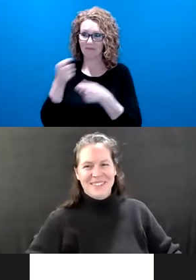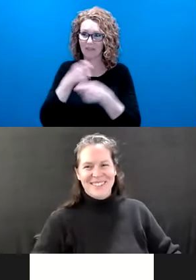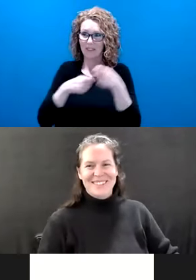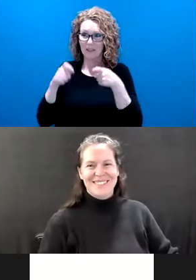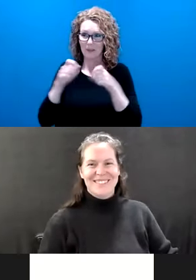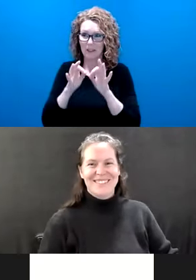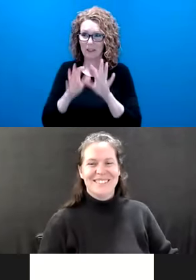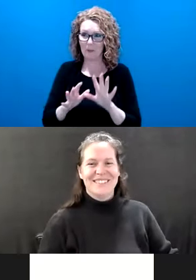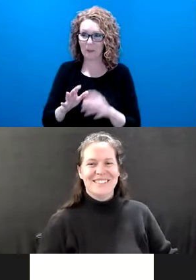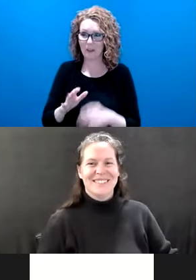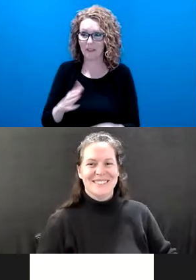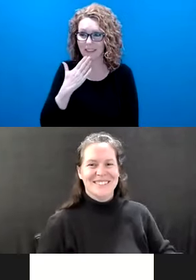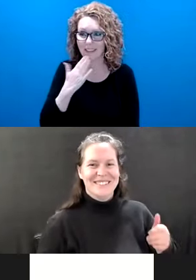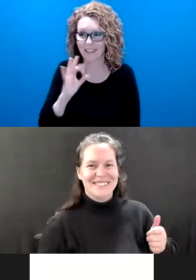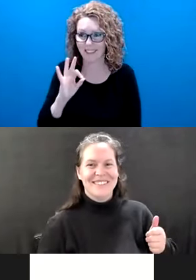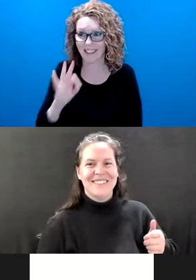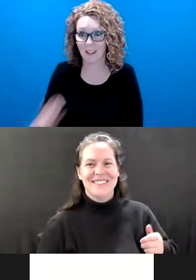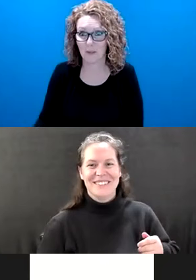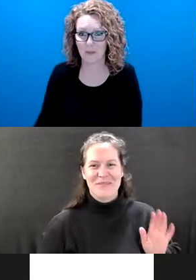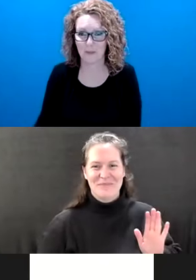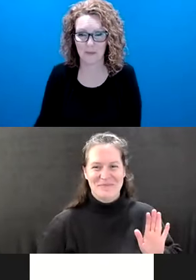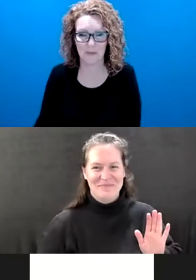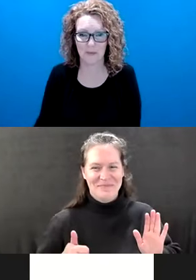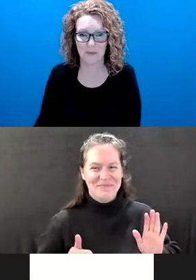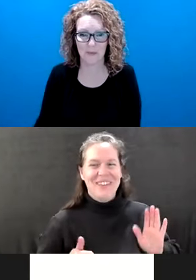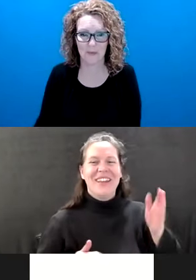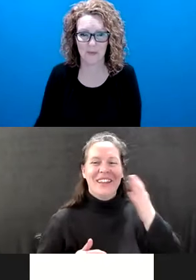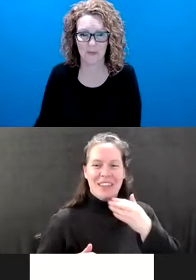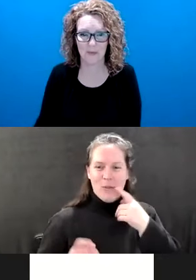I'll keep that in mind. Thank you for that comment.